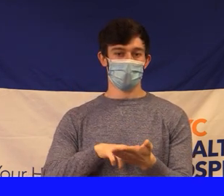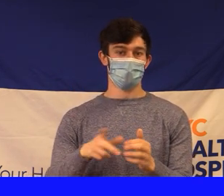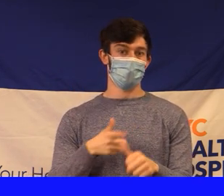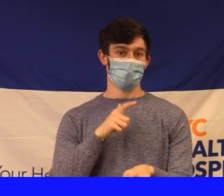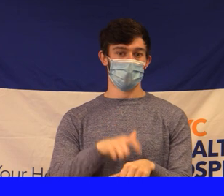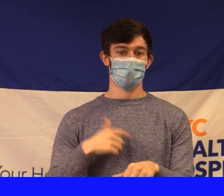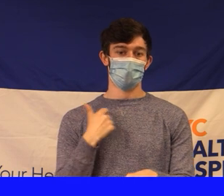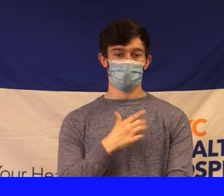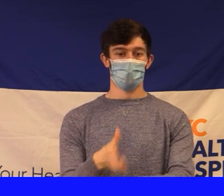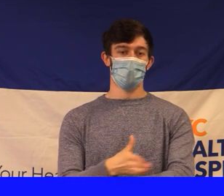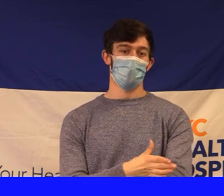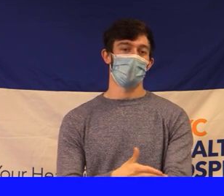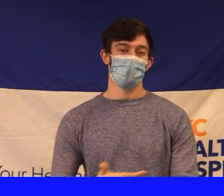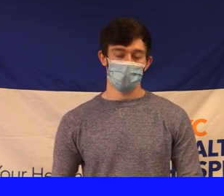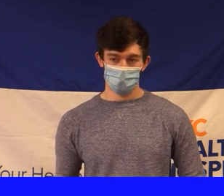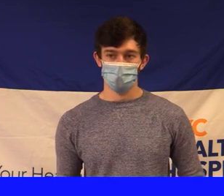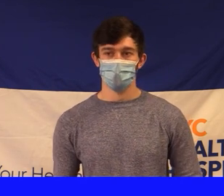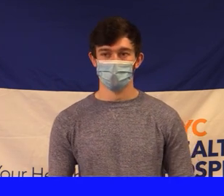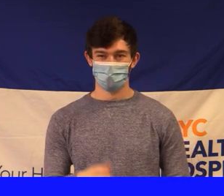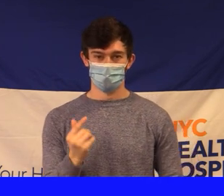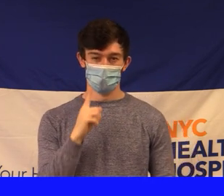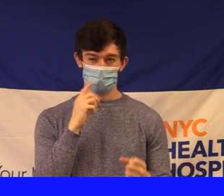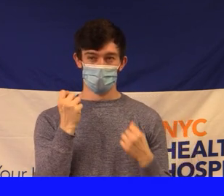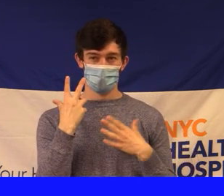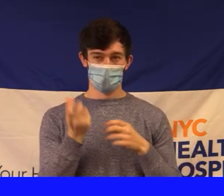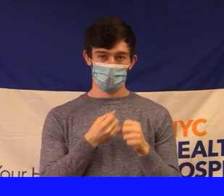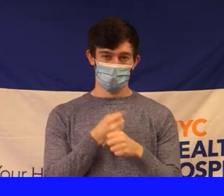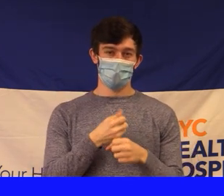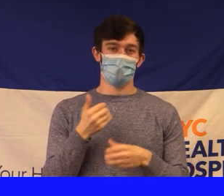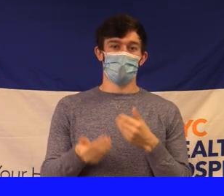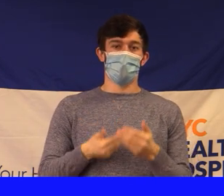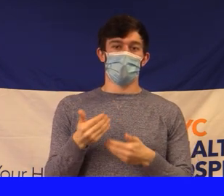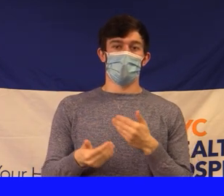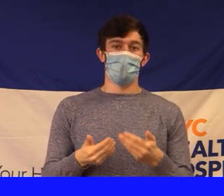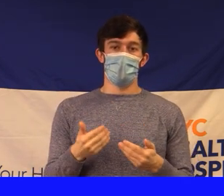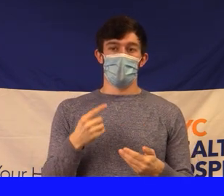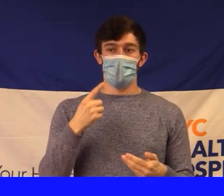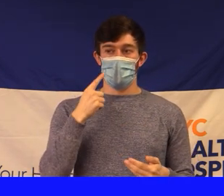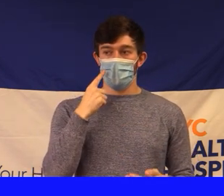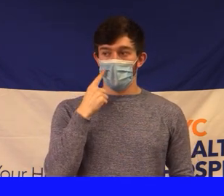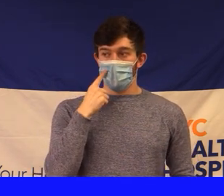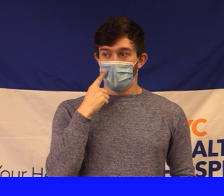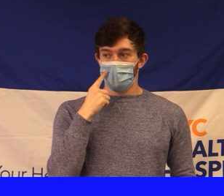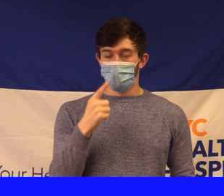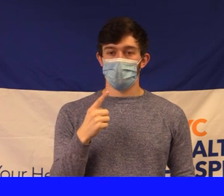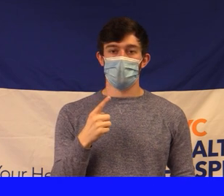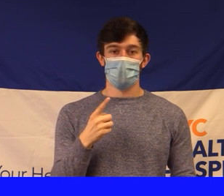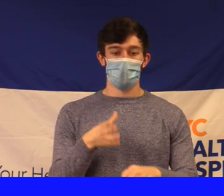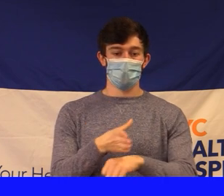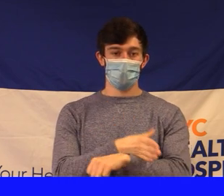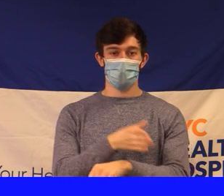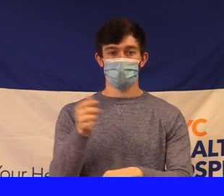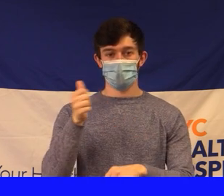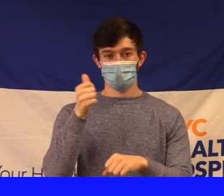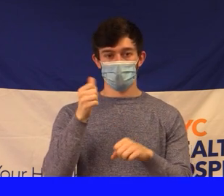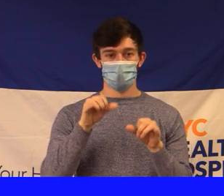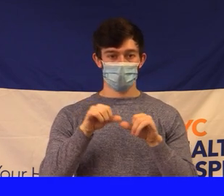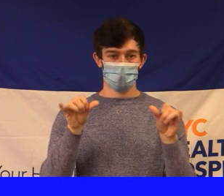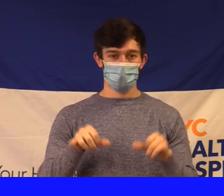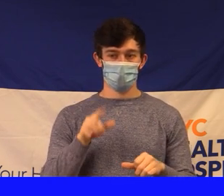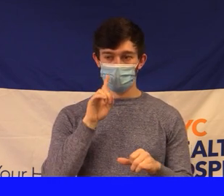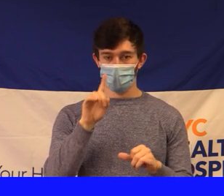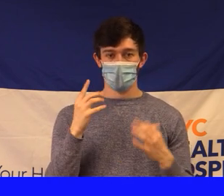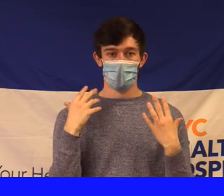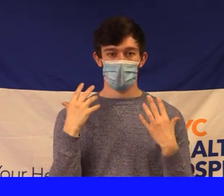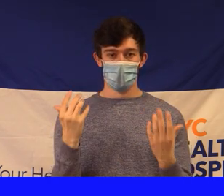approved. It had been a multi-year process to seek an improved transportation system for